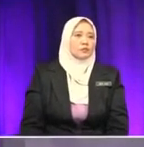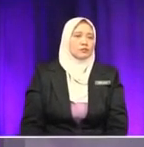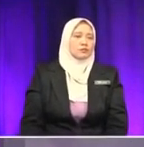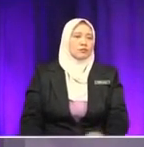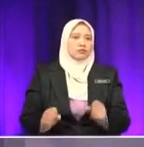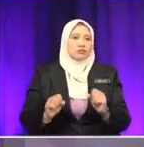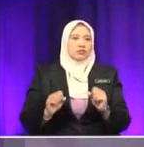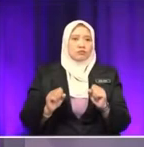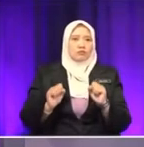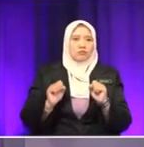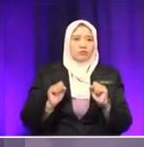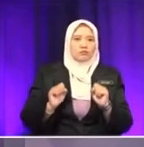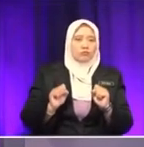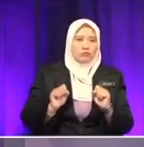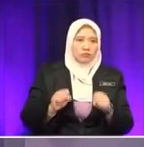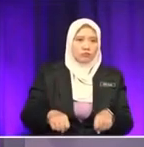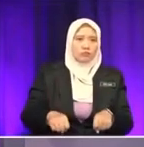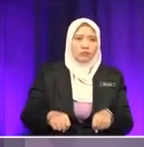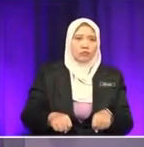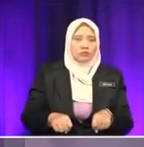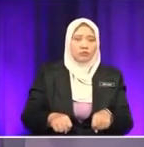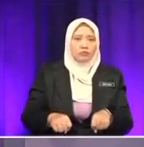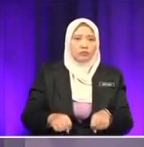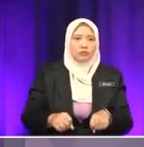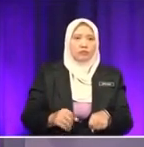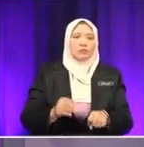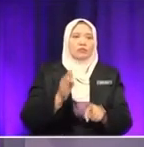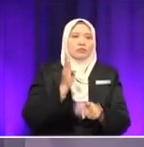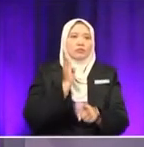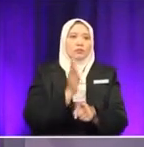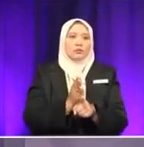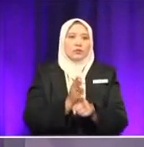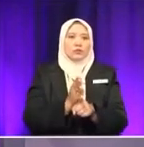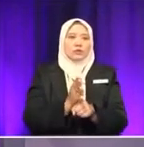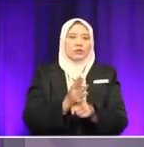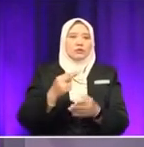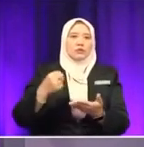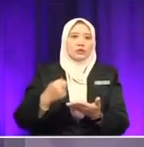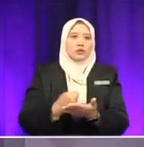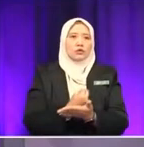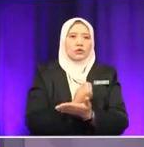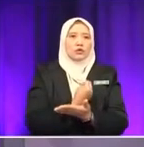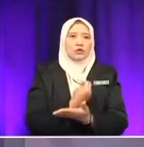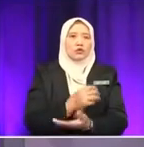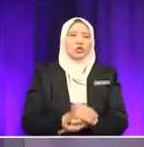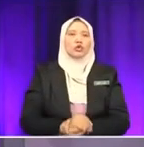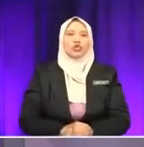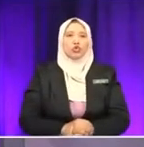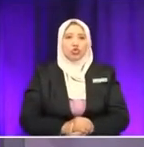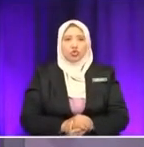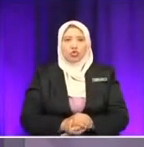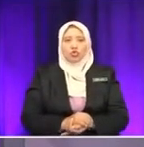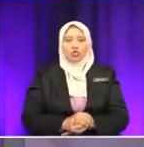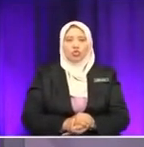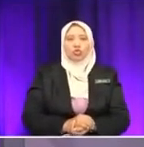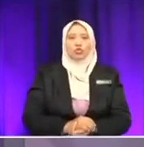diet. Can allow new ways of diet. Okay,